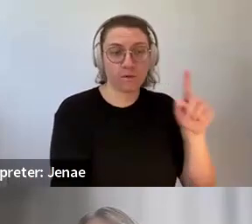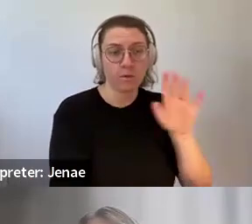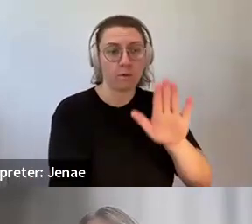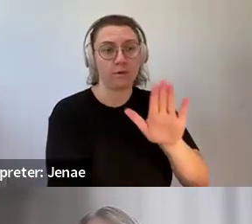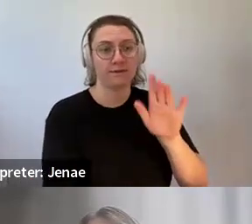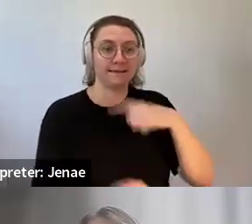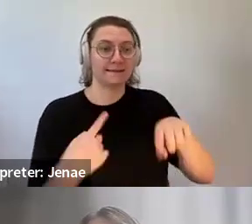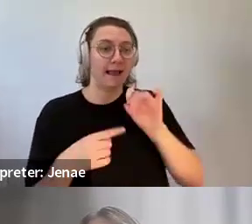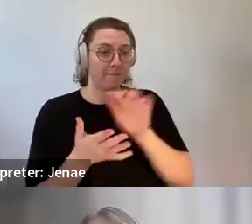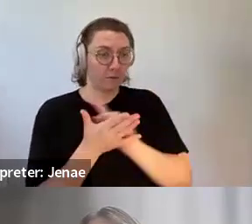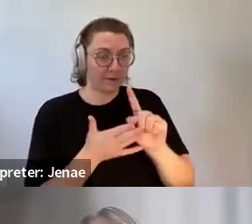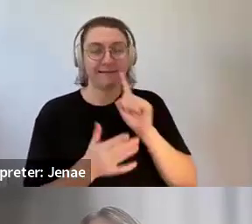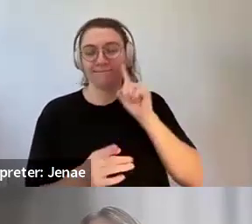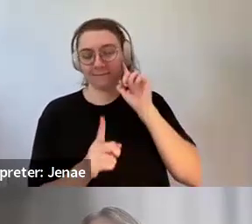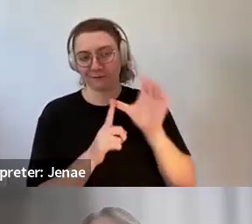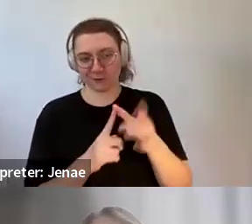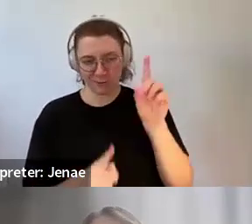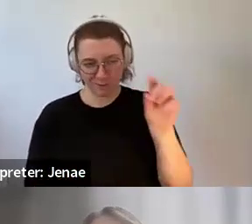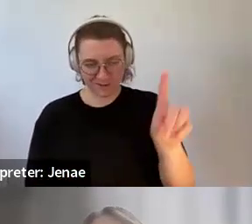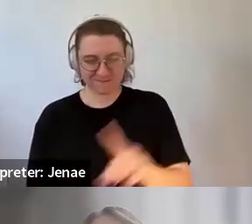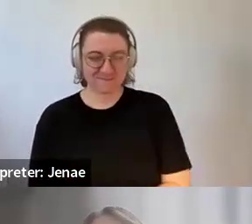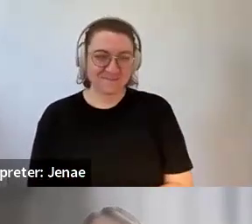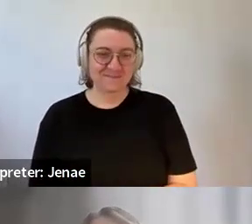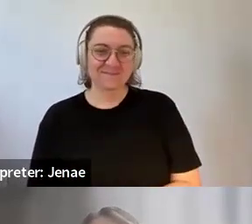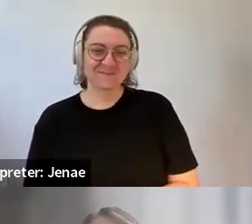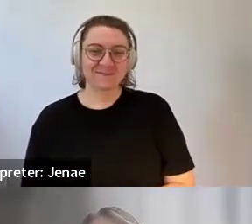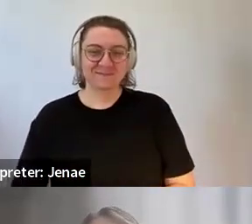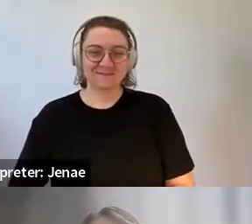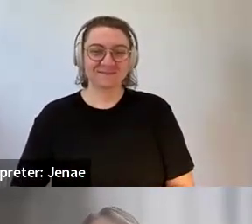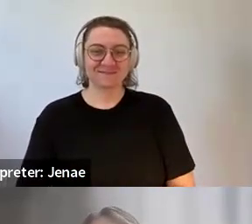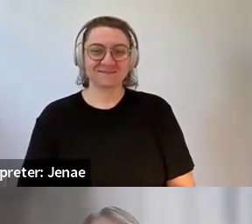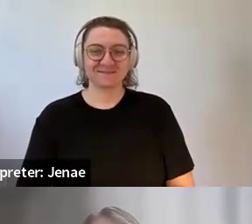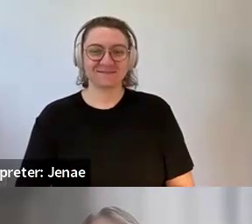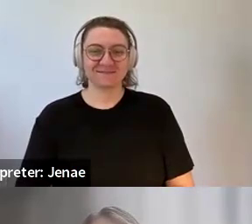your sign of the week and Deaf Culture 101.